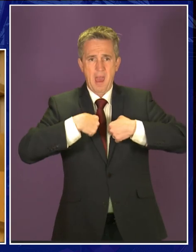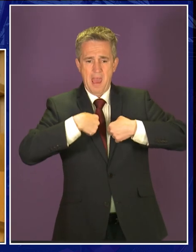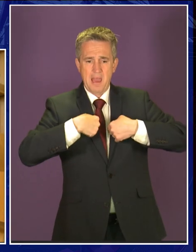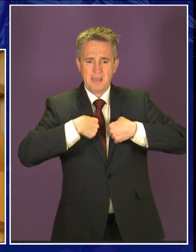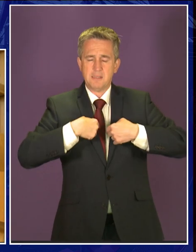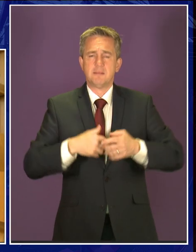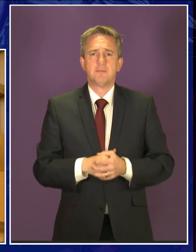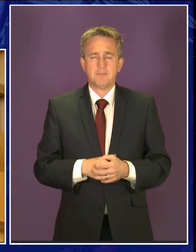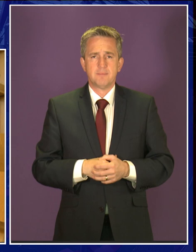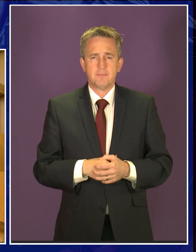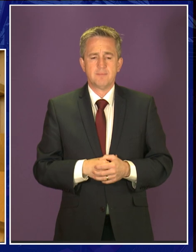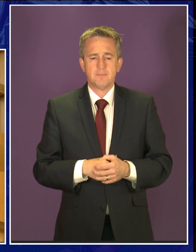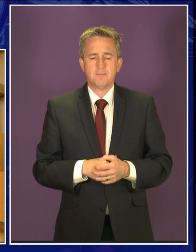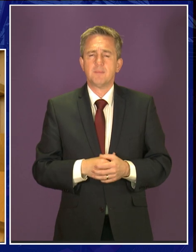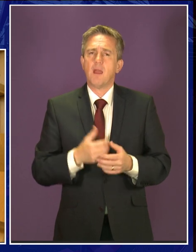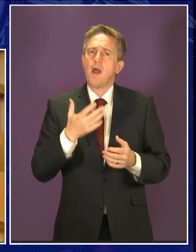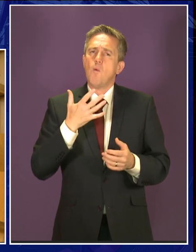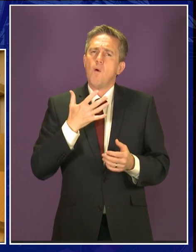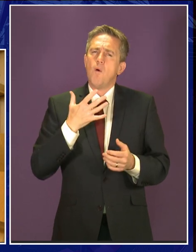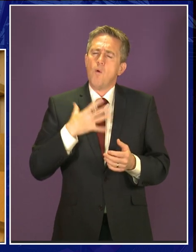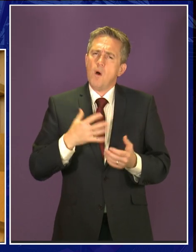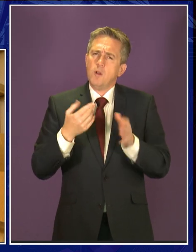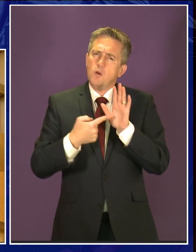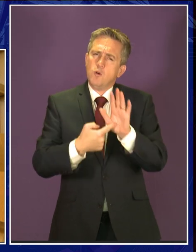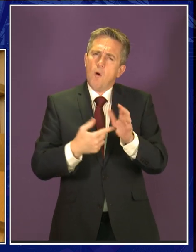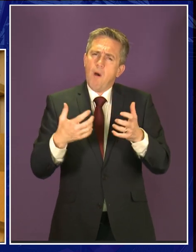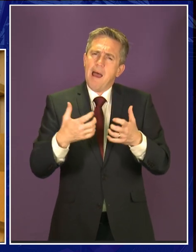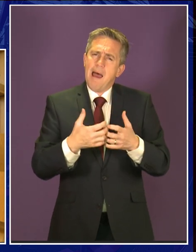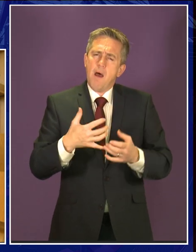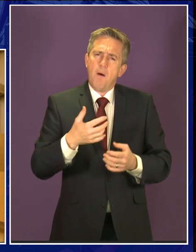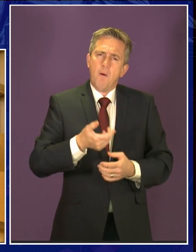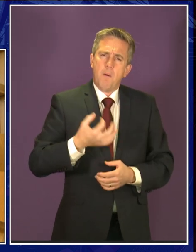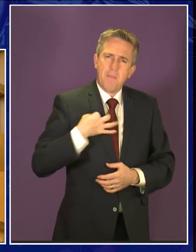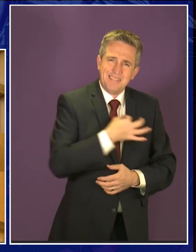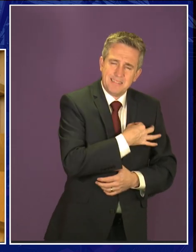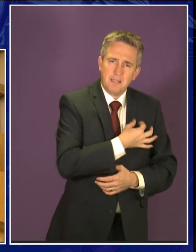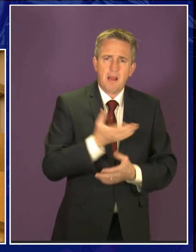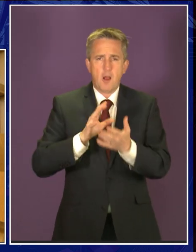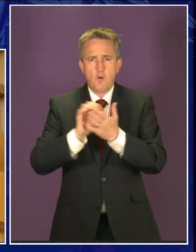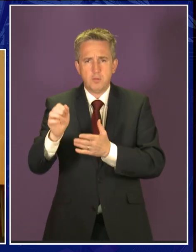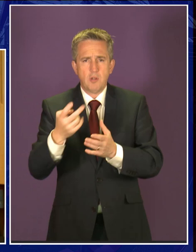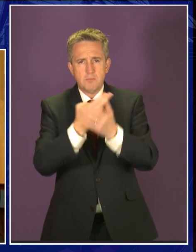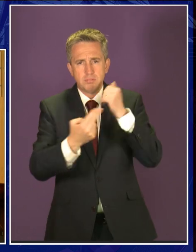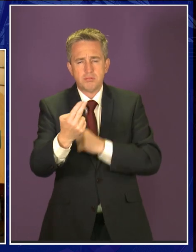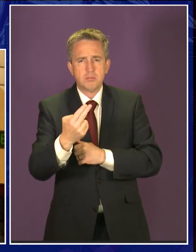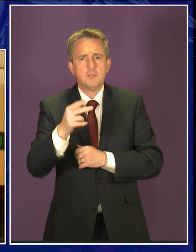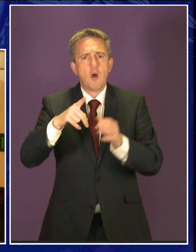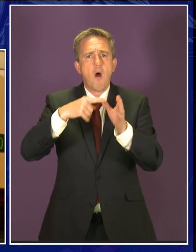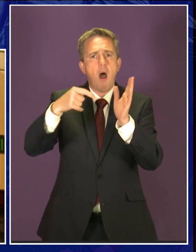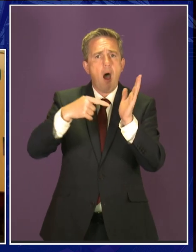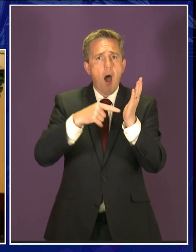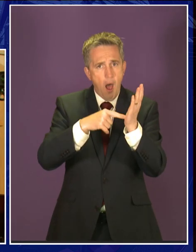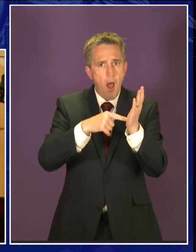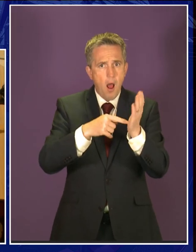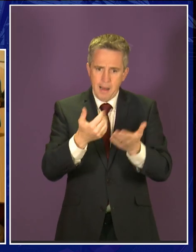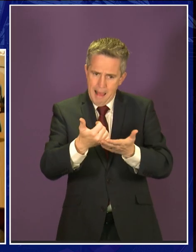I'm just going to illustrate a few ways of how medicine and culture are closely intertwined. One is art as a diagnostic tool. There